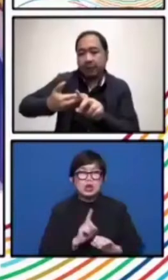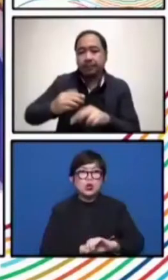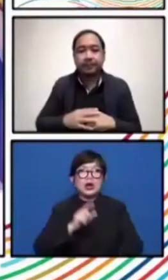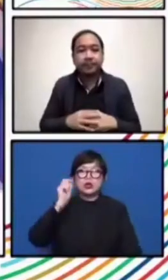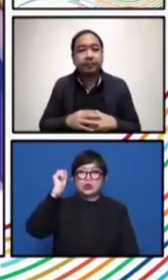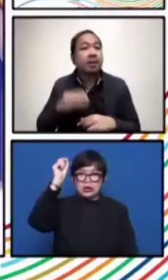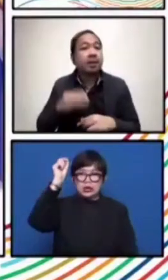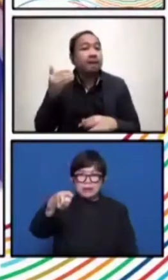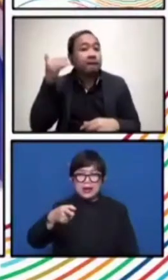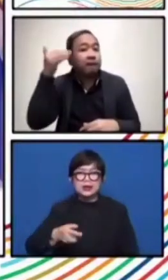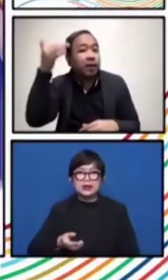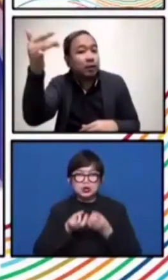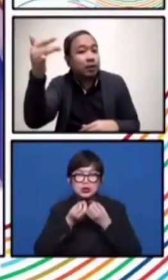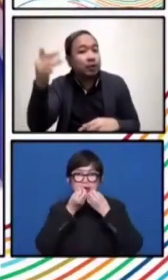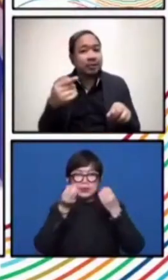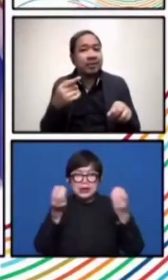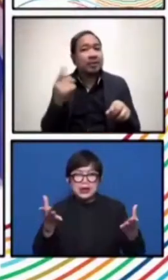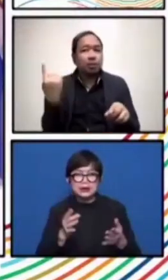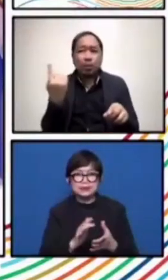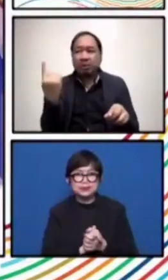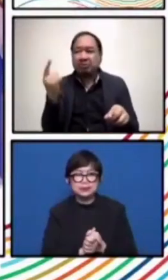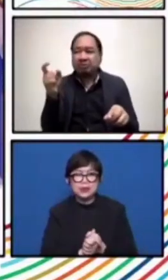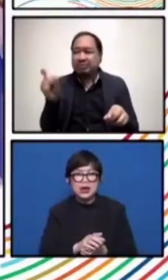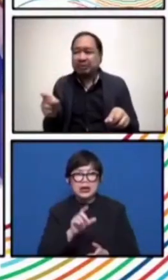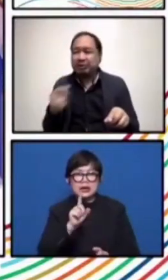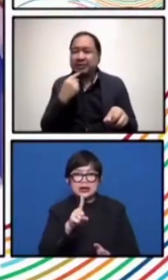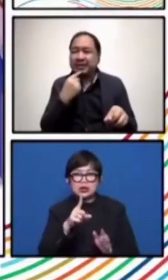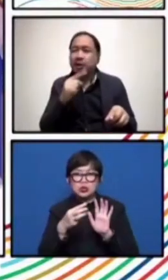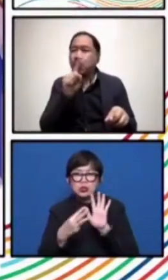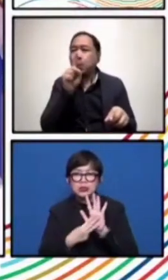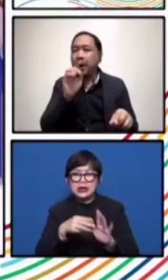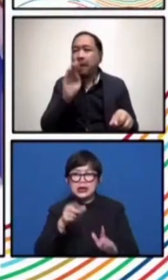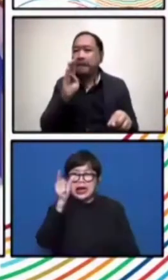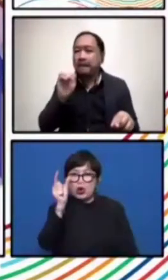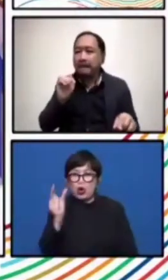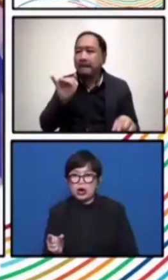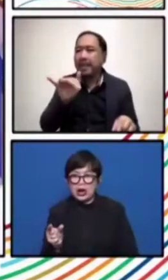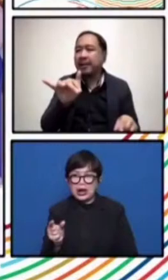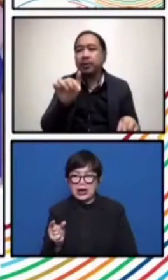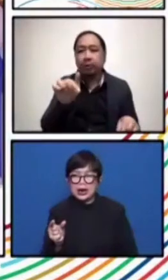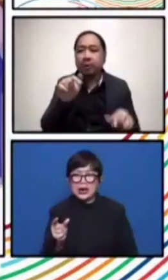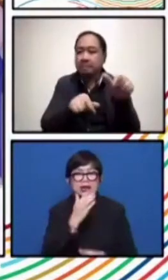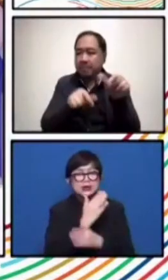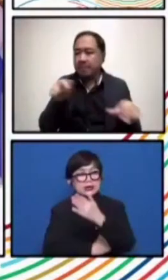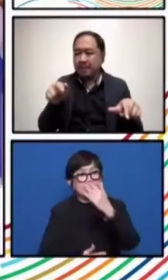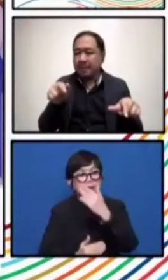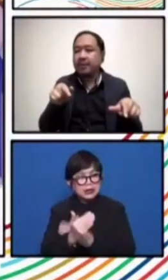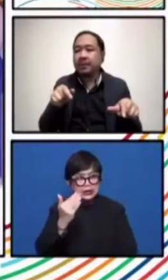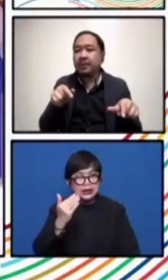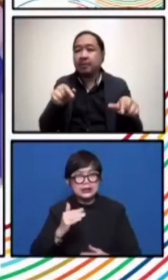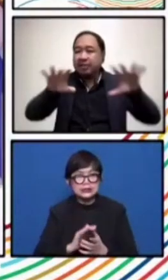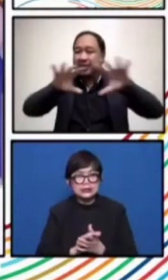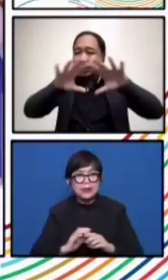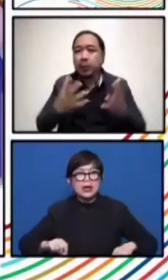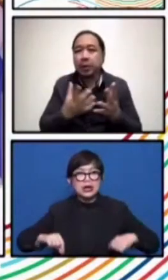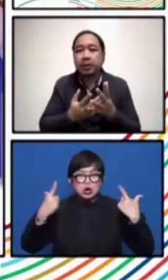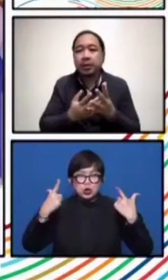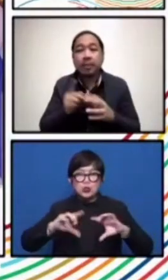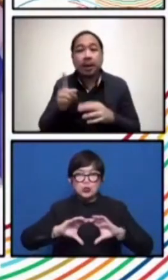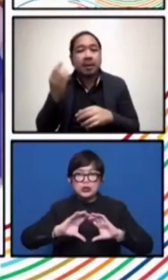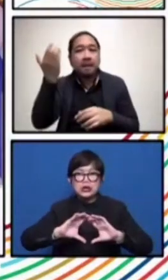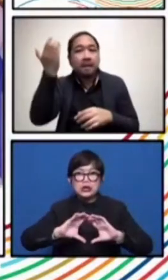with disabilities in the world you know Maldives is a beautiful destination it's also many people's